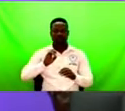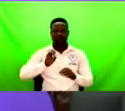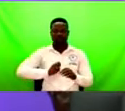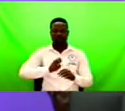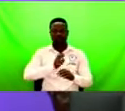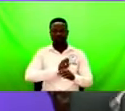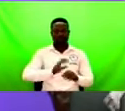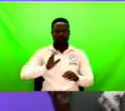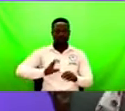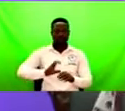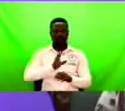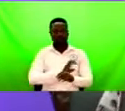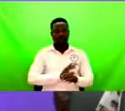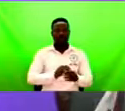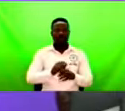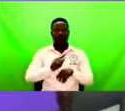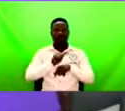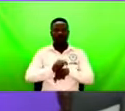ministries.